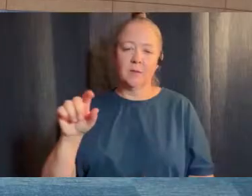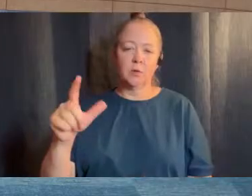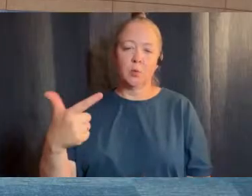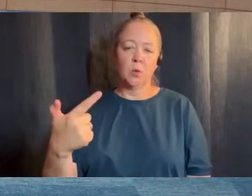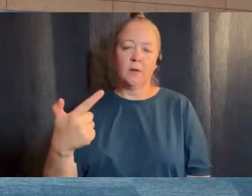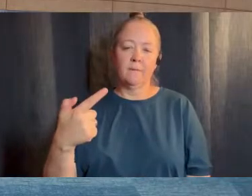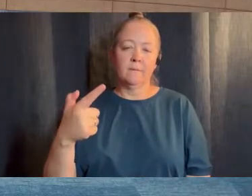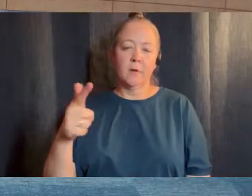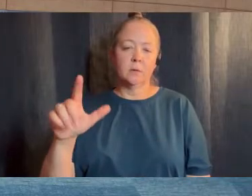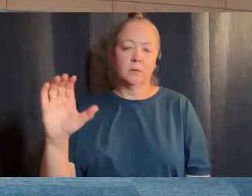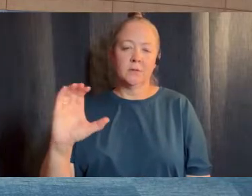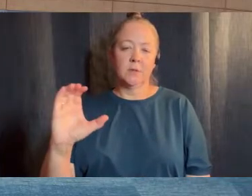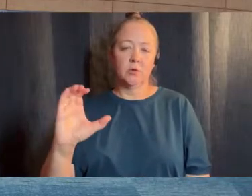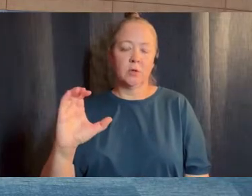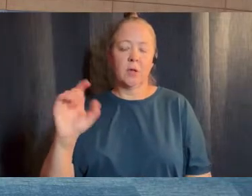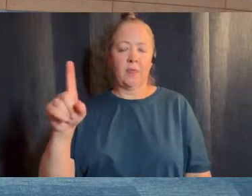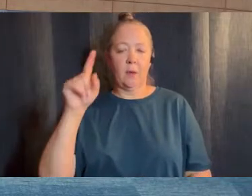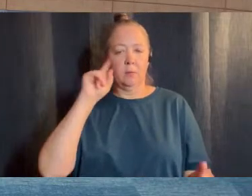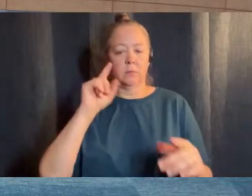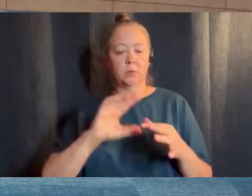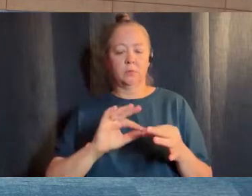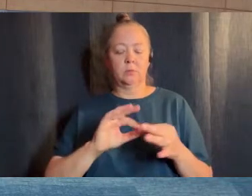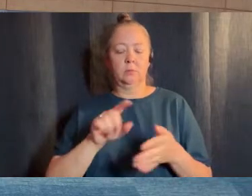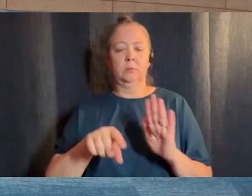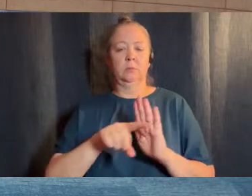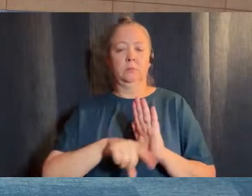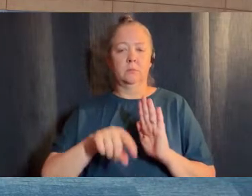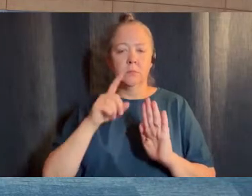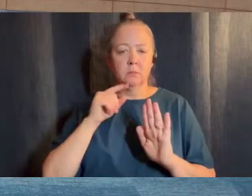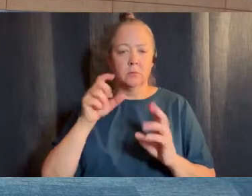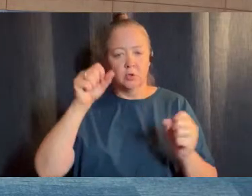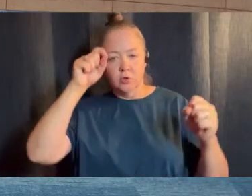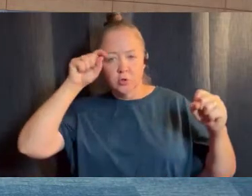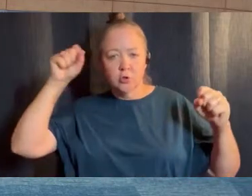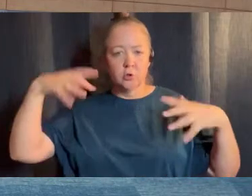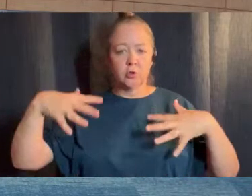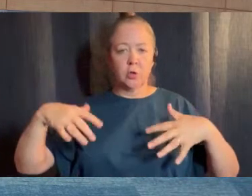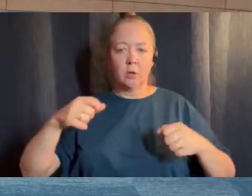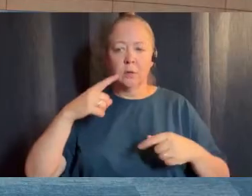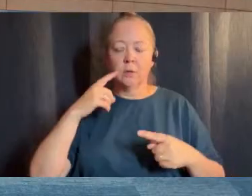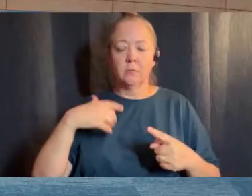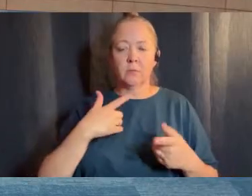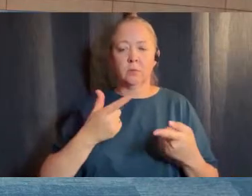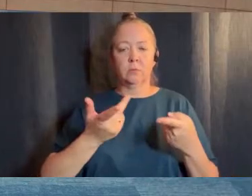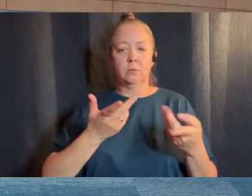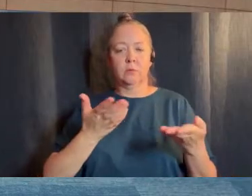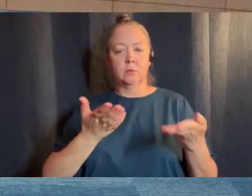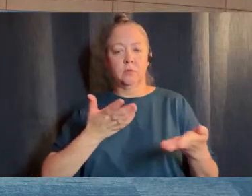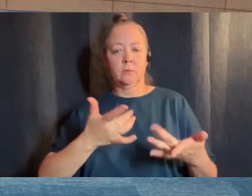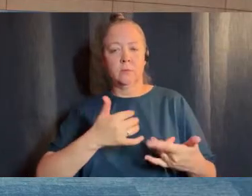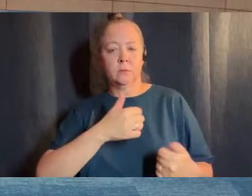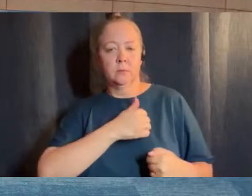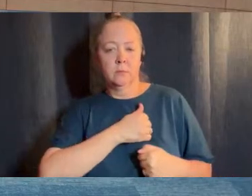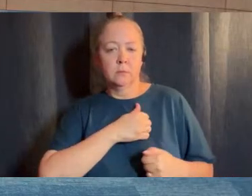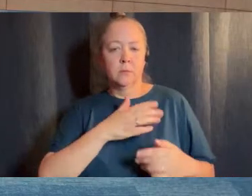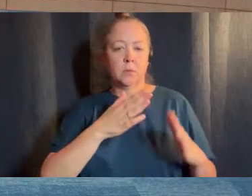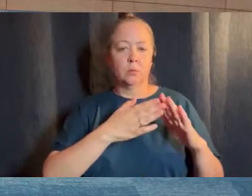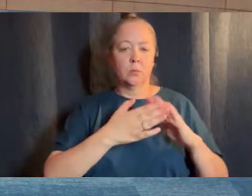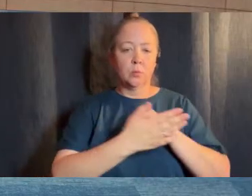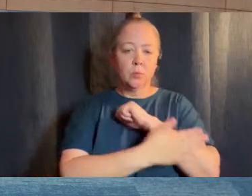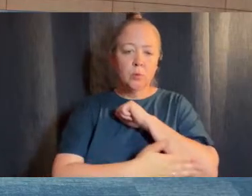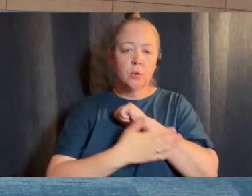The vote was shocking to me as a woman who has served her community and nation while also raising a family and running a